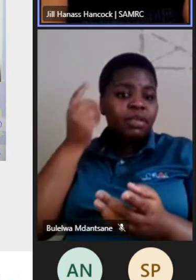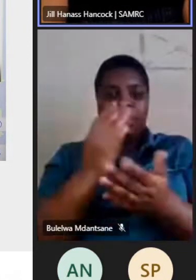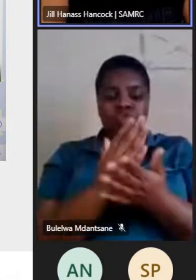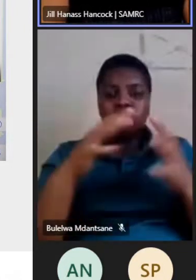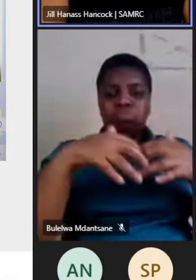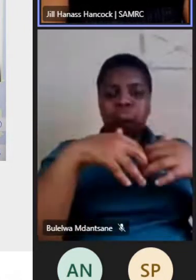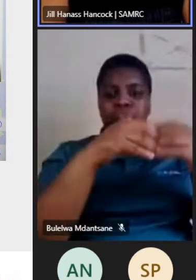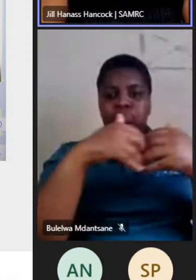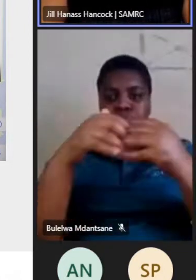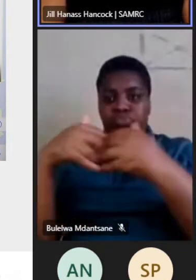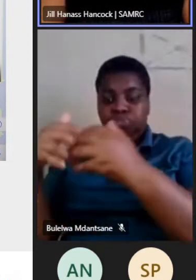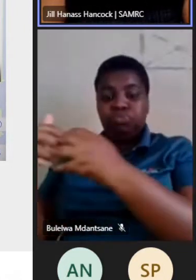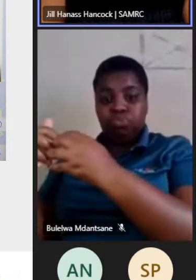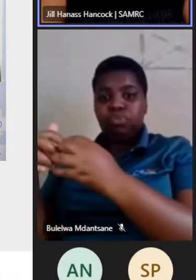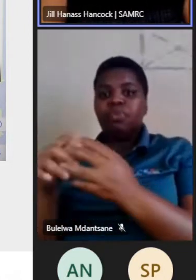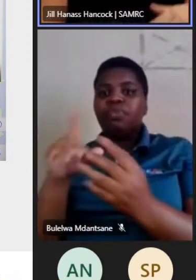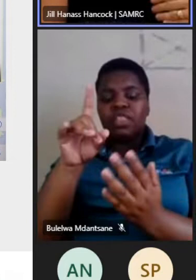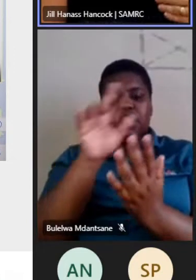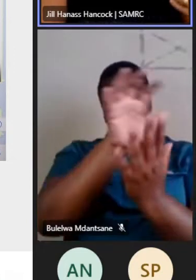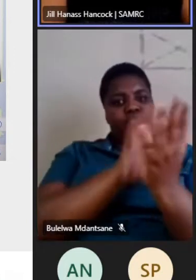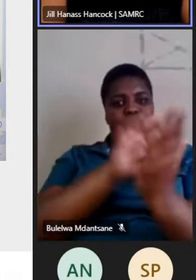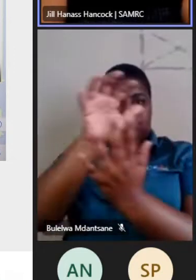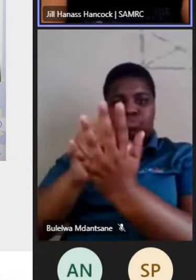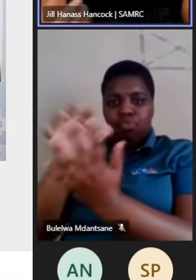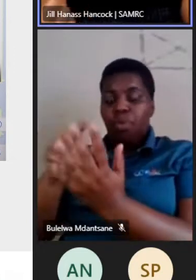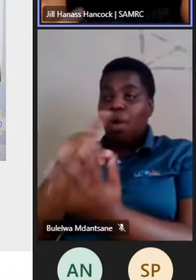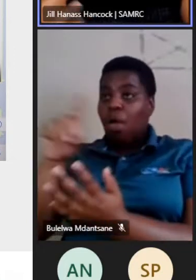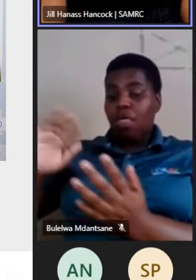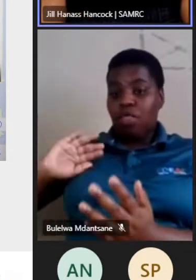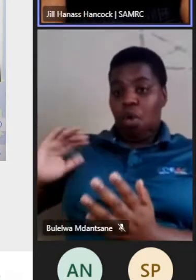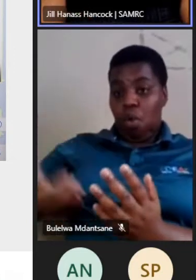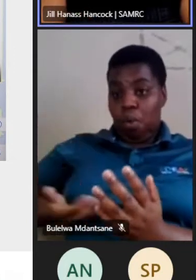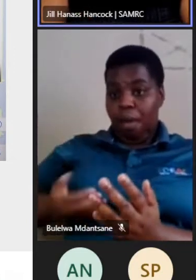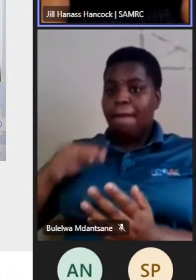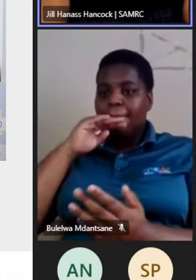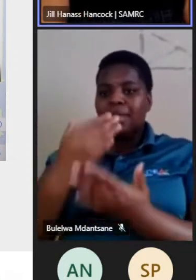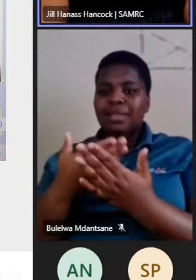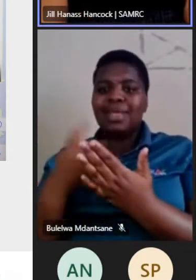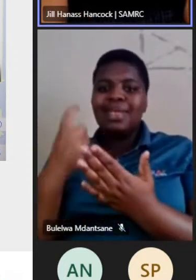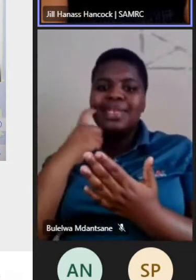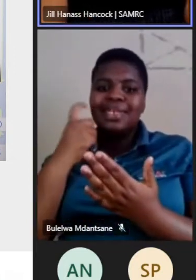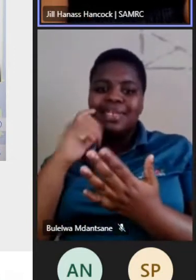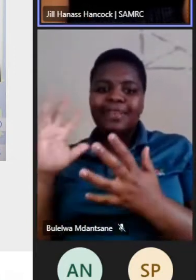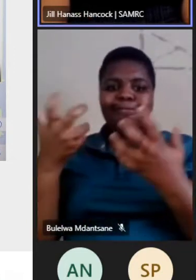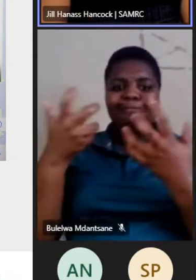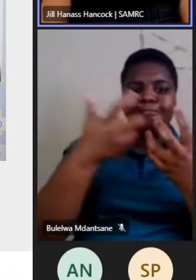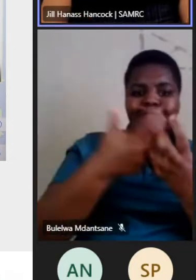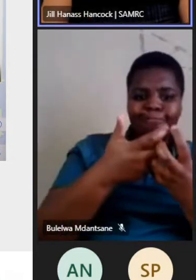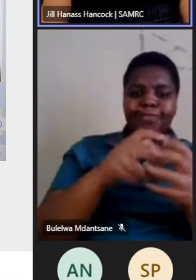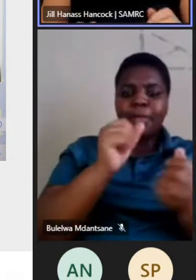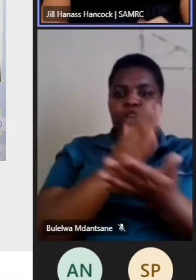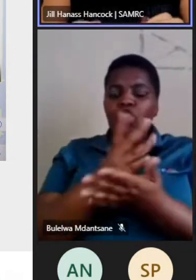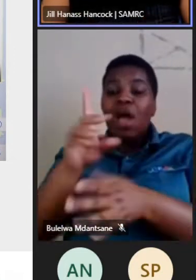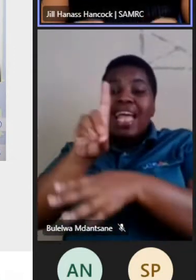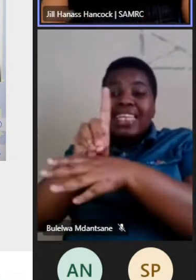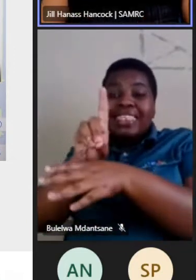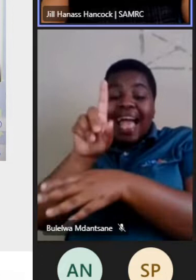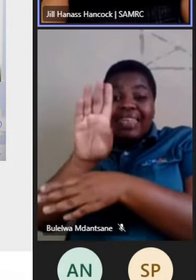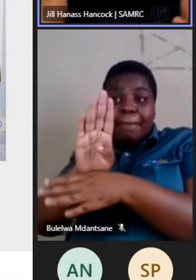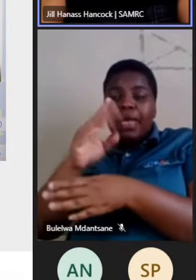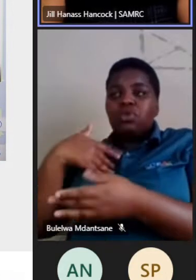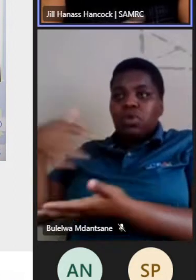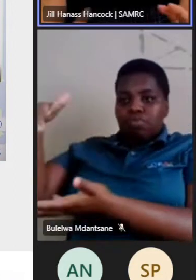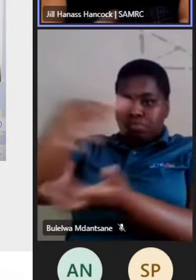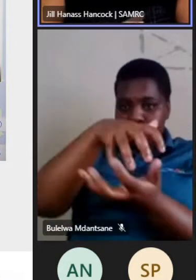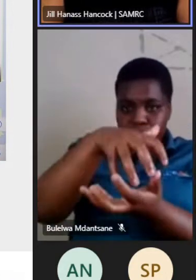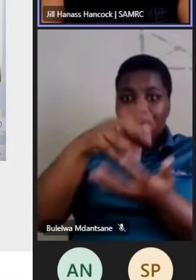for each individual woman through triangulating their photo voice, quantitative and qualitative data, and then developed case studies of group of